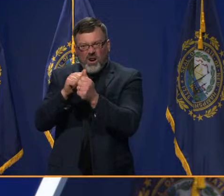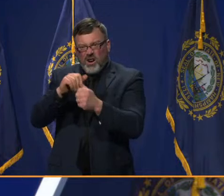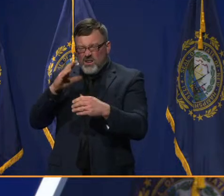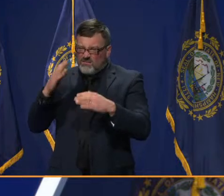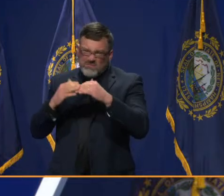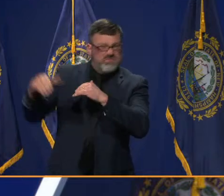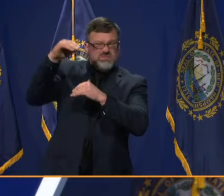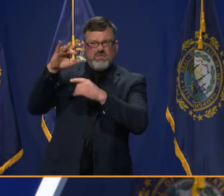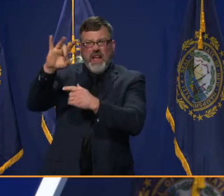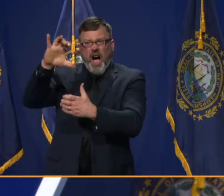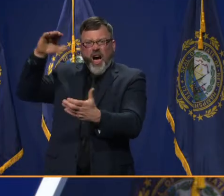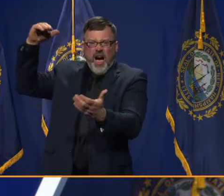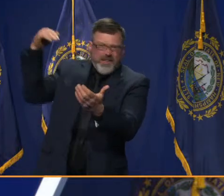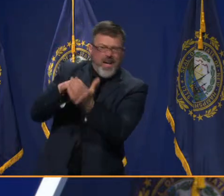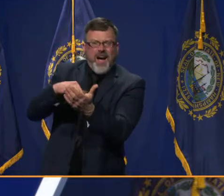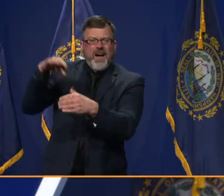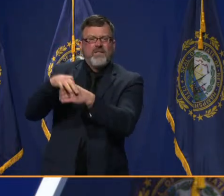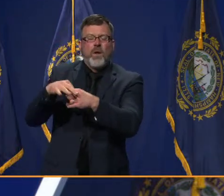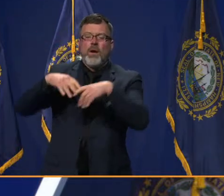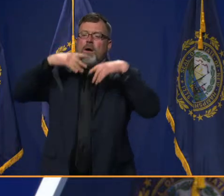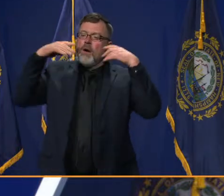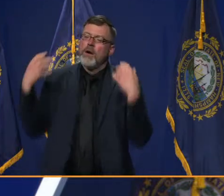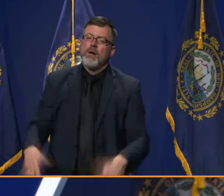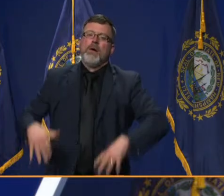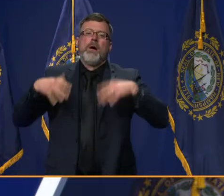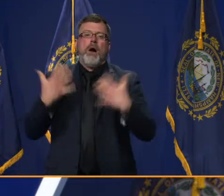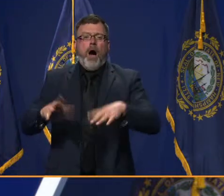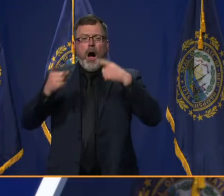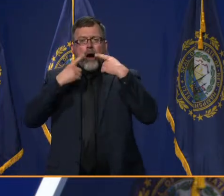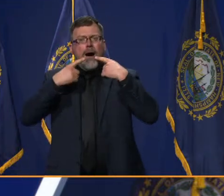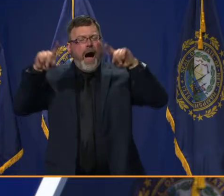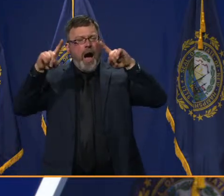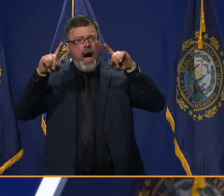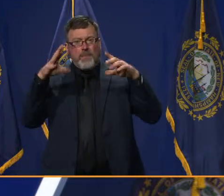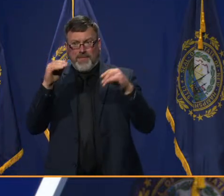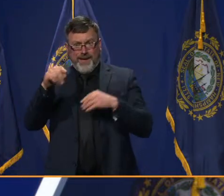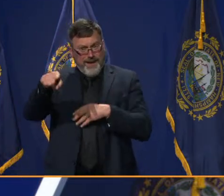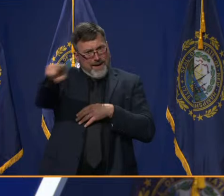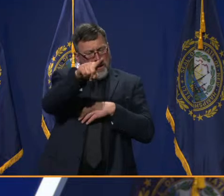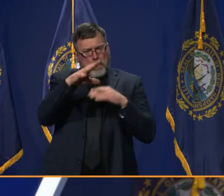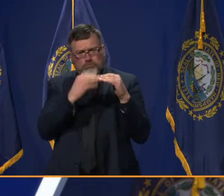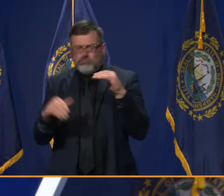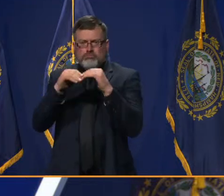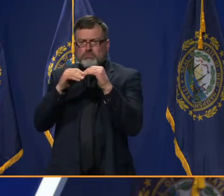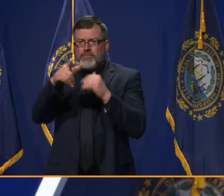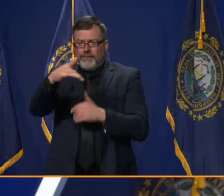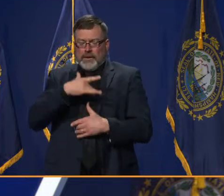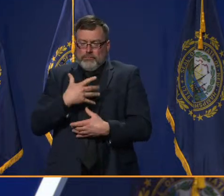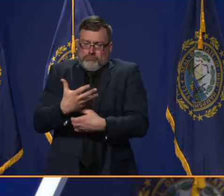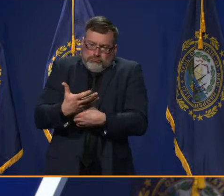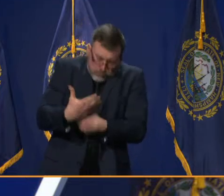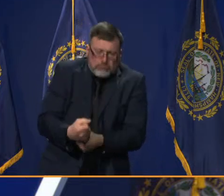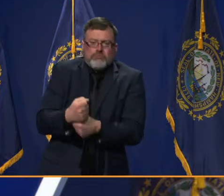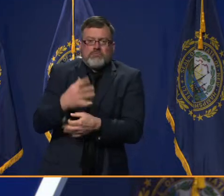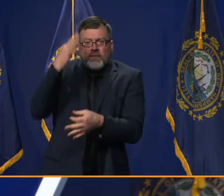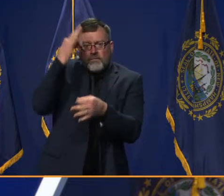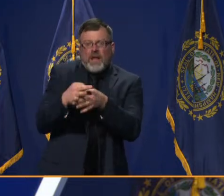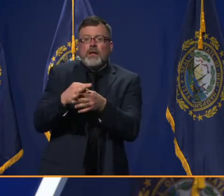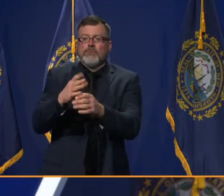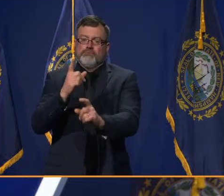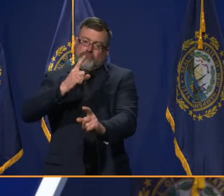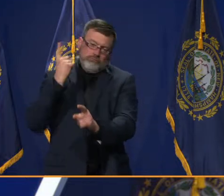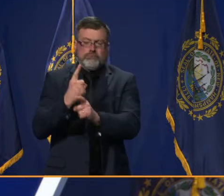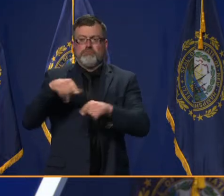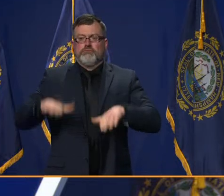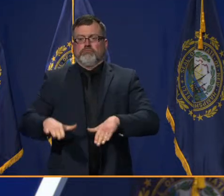and it was paramount to giving our citizens the peace of mind they deserve when it comes to the value and the credibility of our